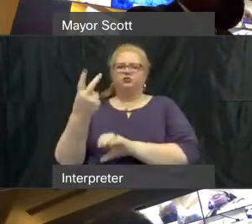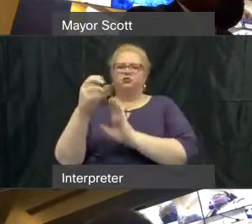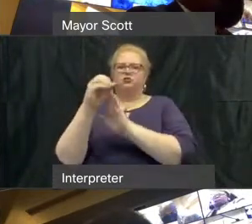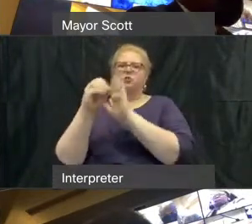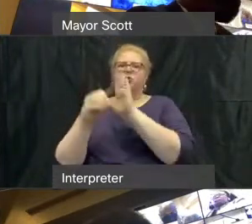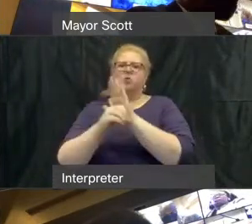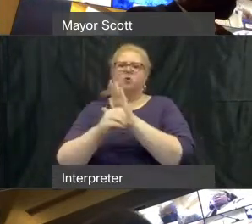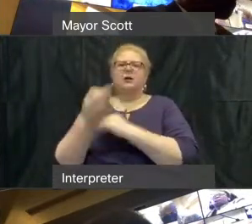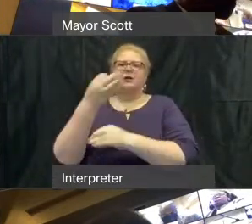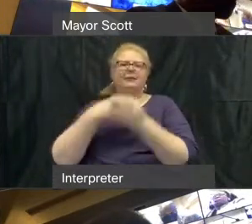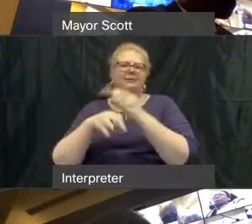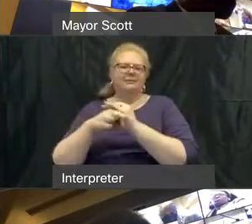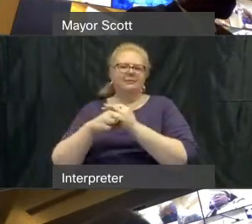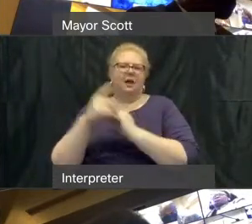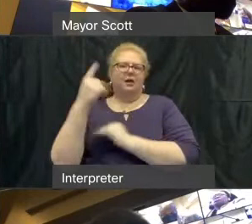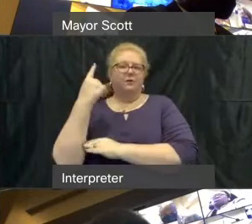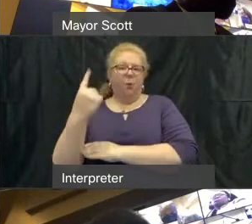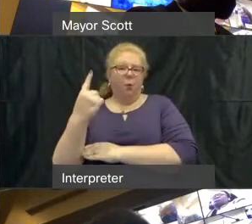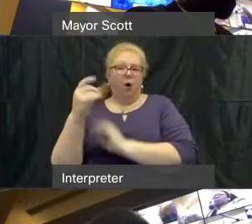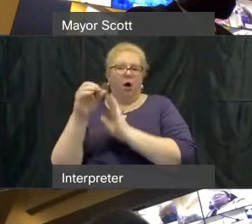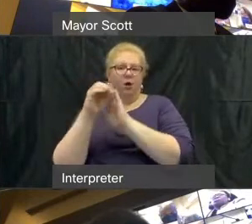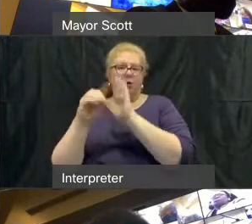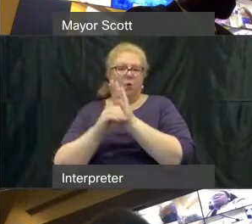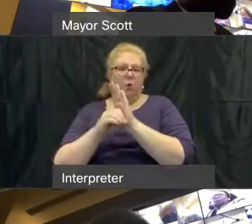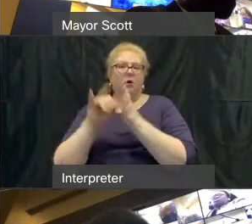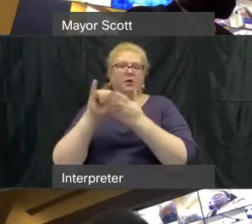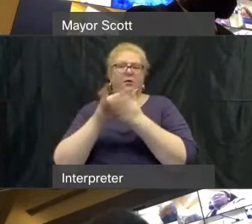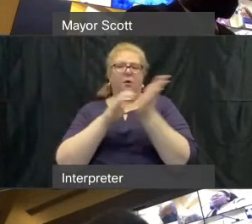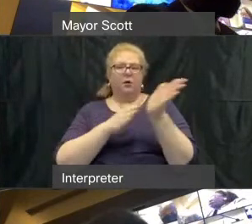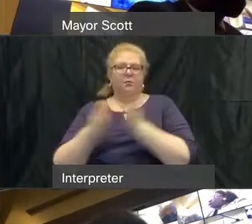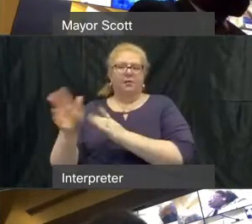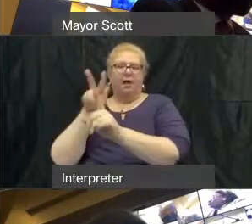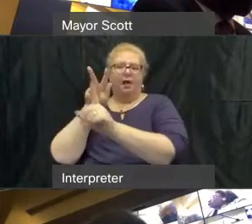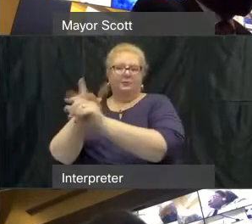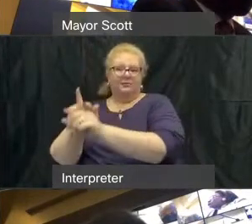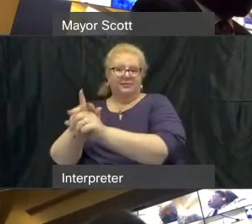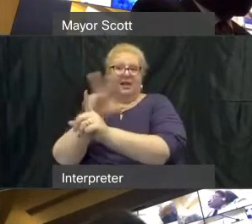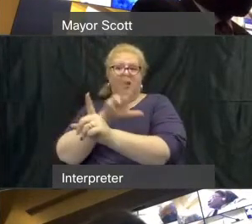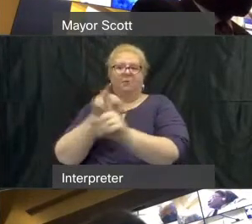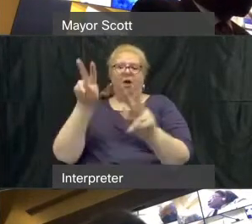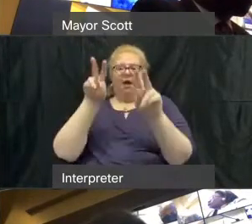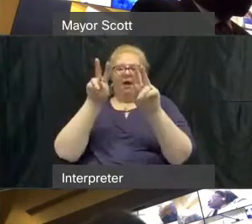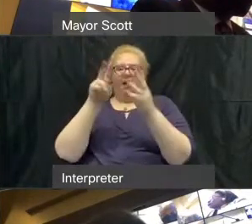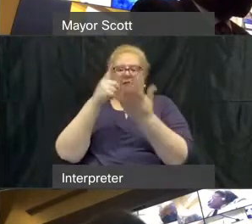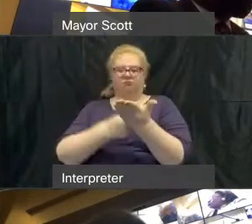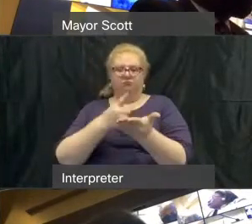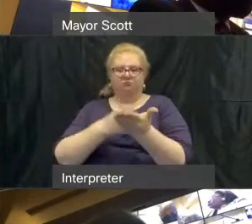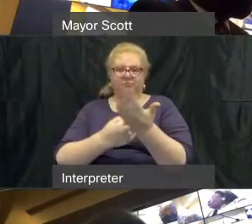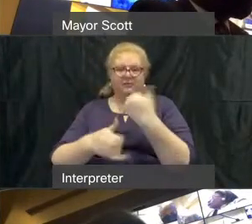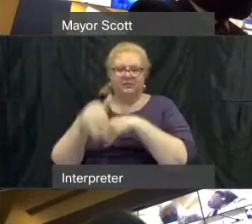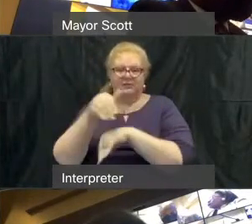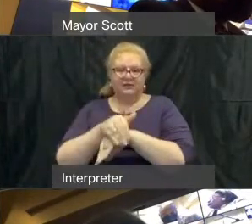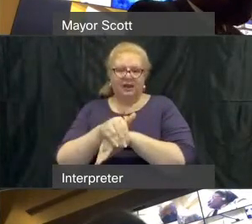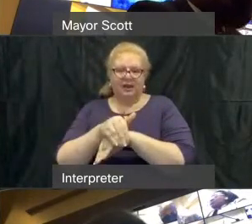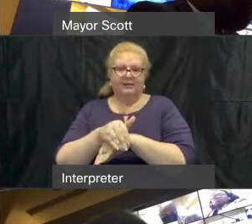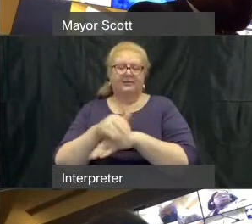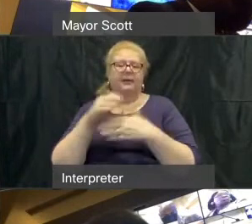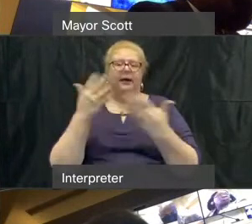that we had tabled and was going to look at again tonight? No, ma'am. Mr.